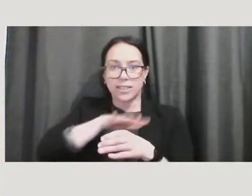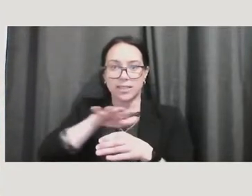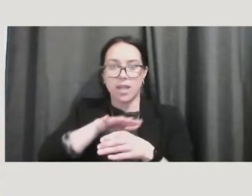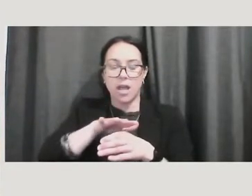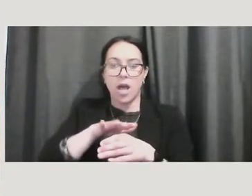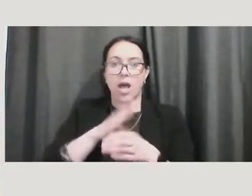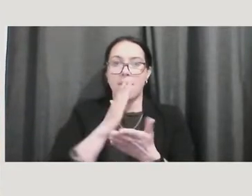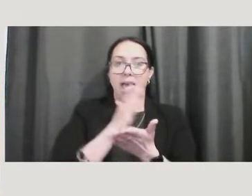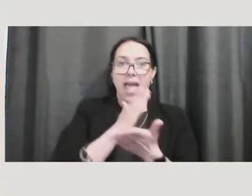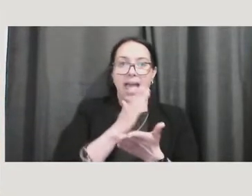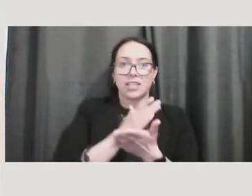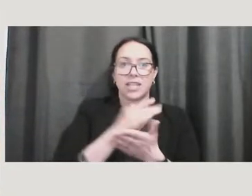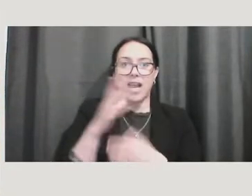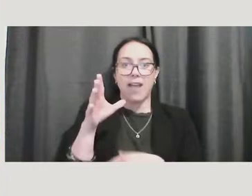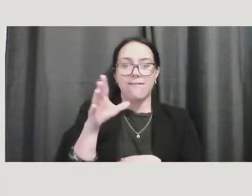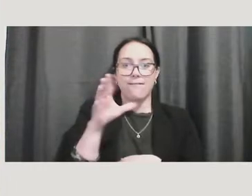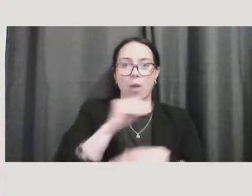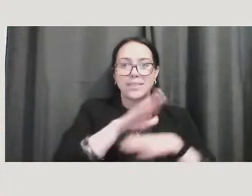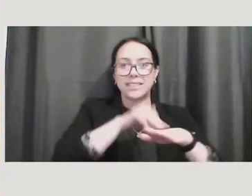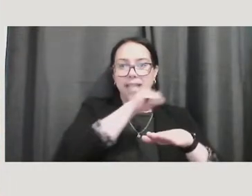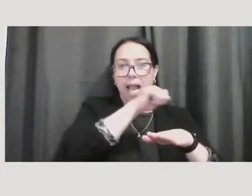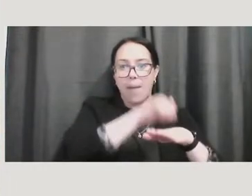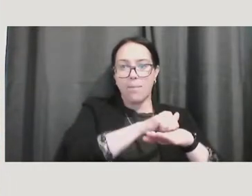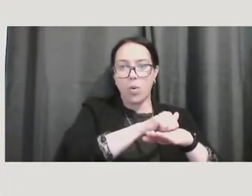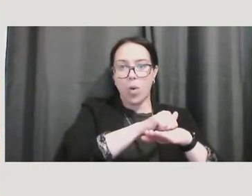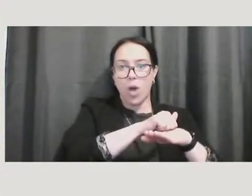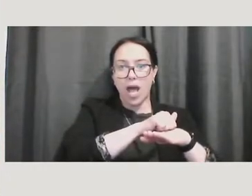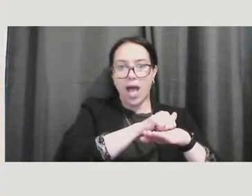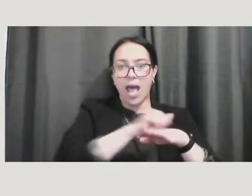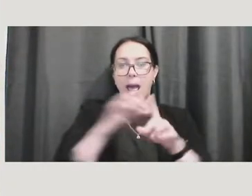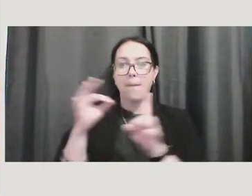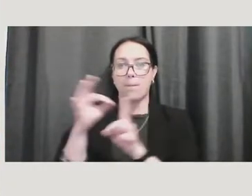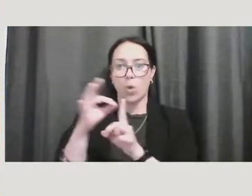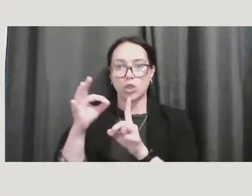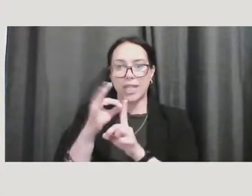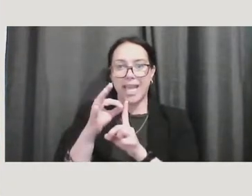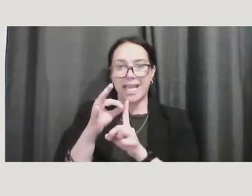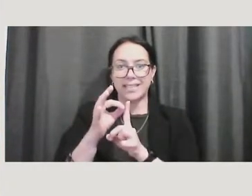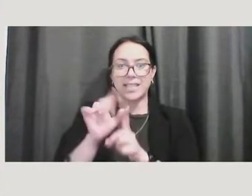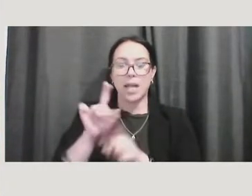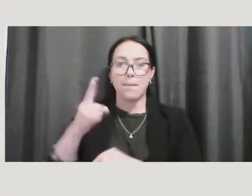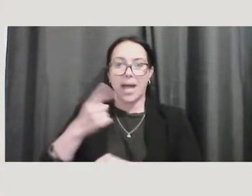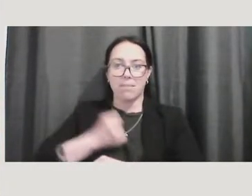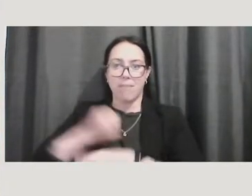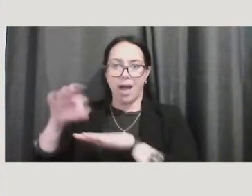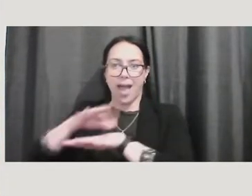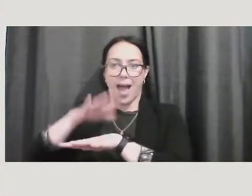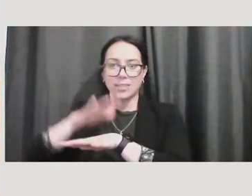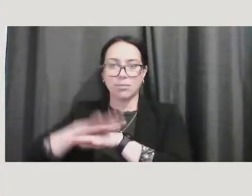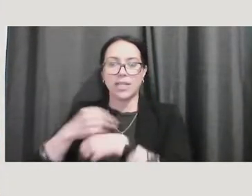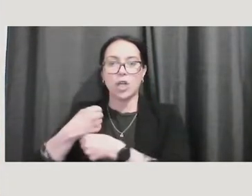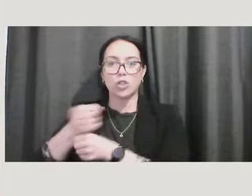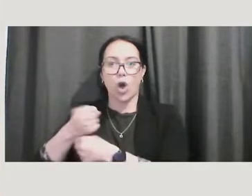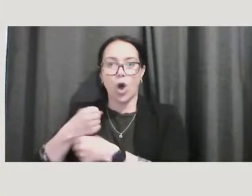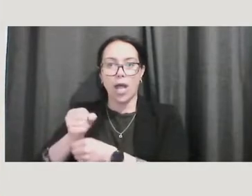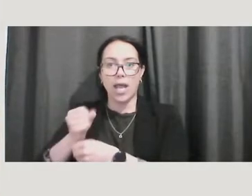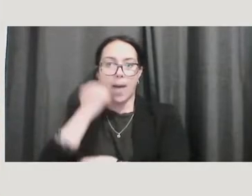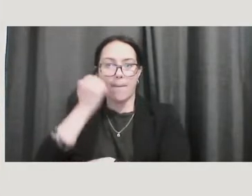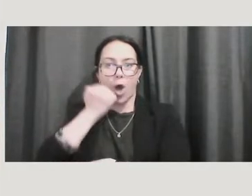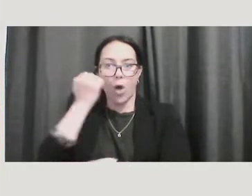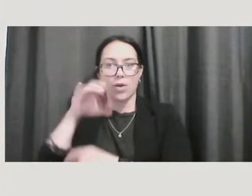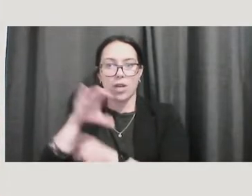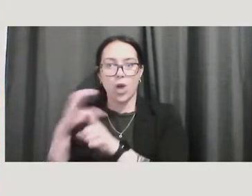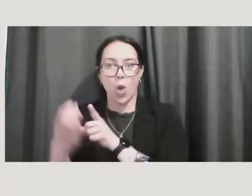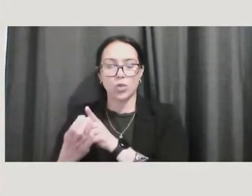Portuguese is my Heritage um but I think Theresa said it Tongan by marriage my husband is Tong and Maori so um together